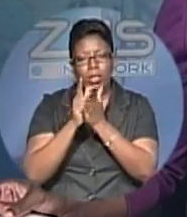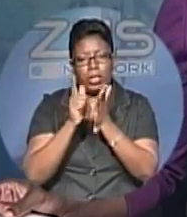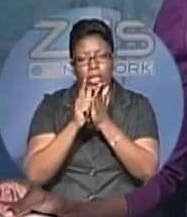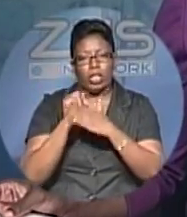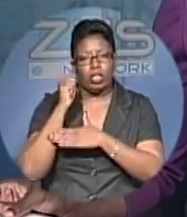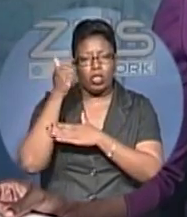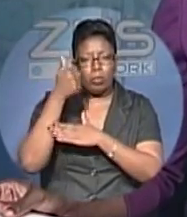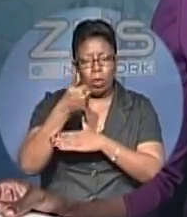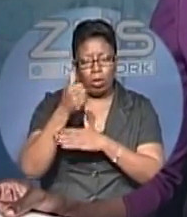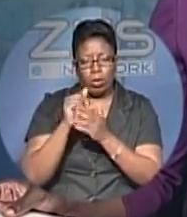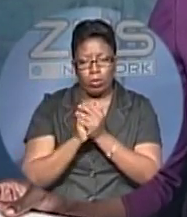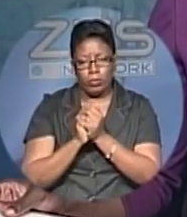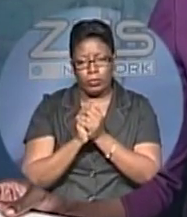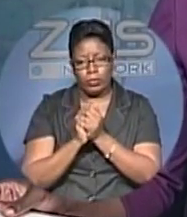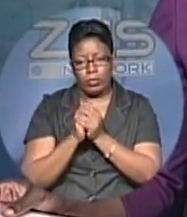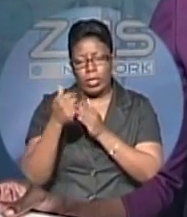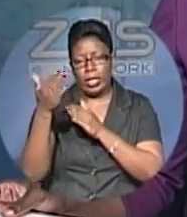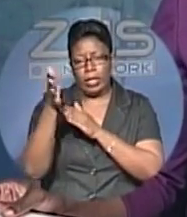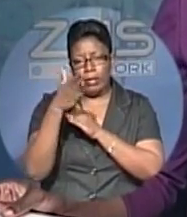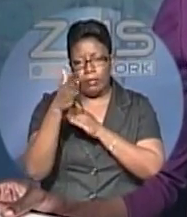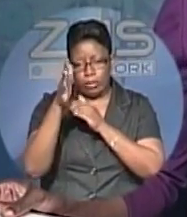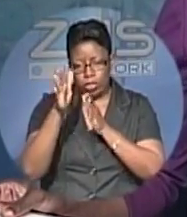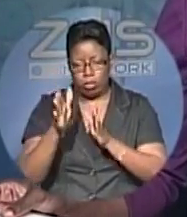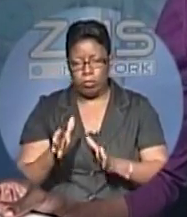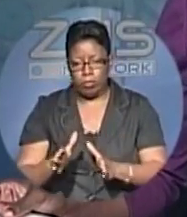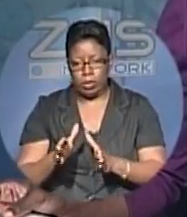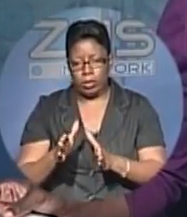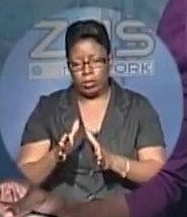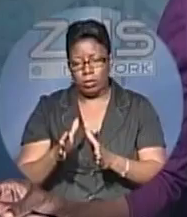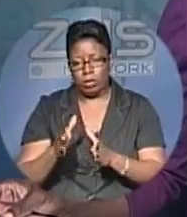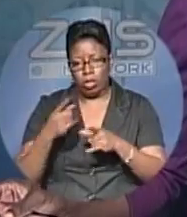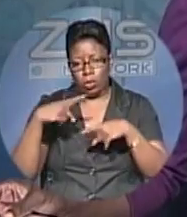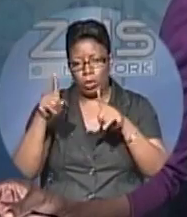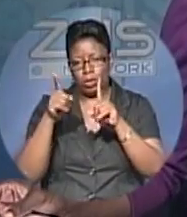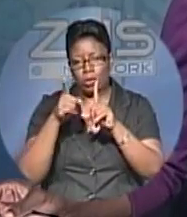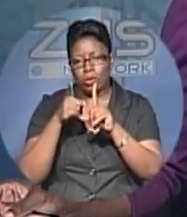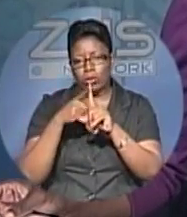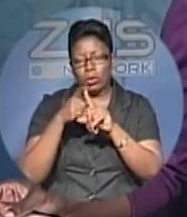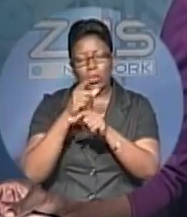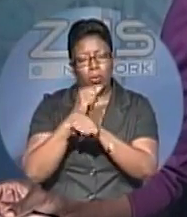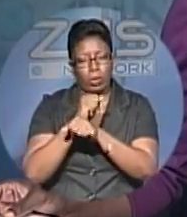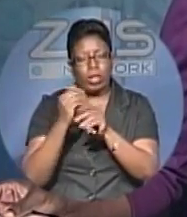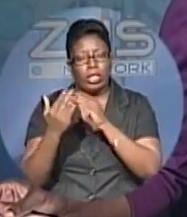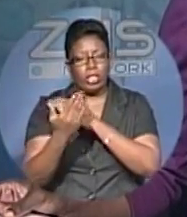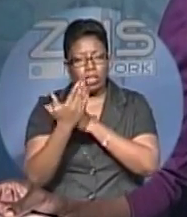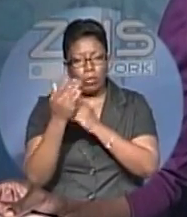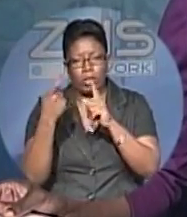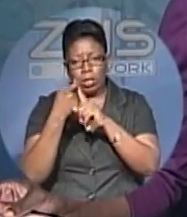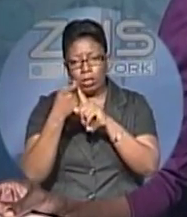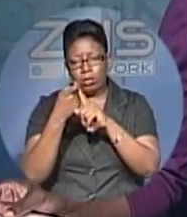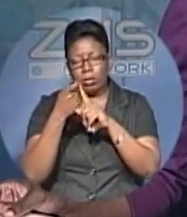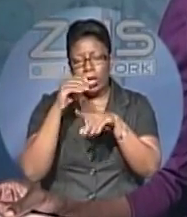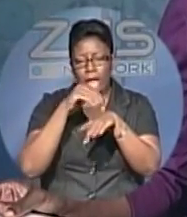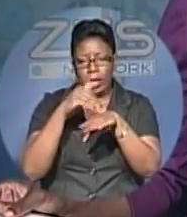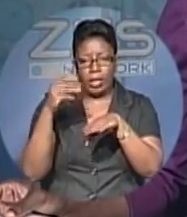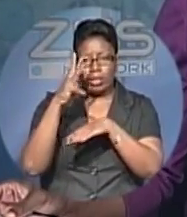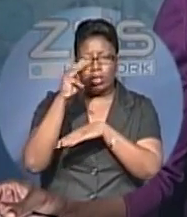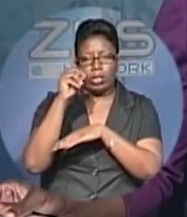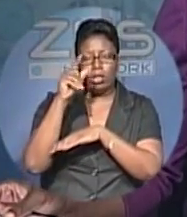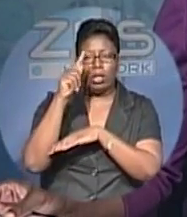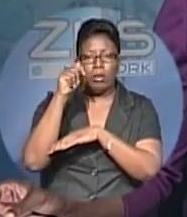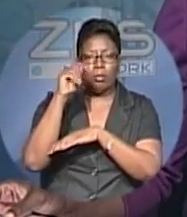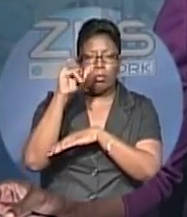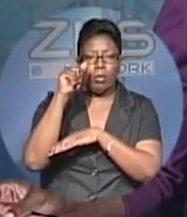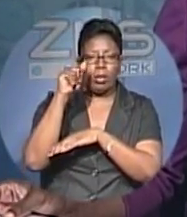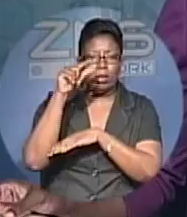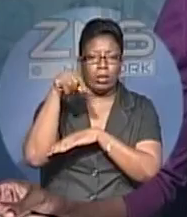Fishermen who sell their catches from the Montague ramp arrived to an unusual scene this morning. Scores of dead fish floating along the shoreline.